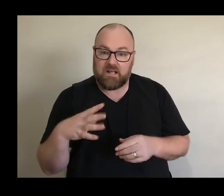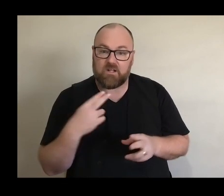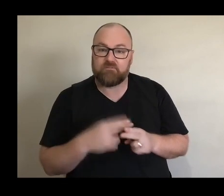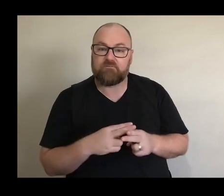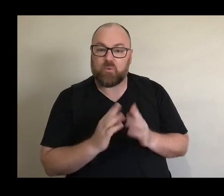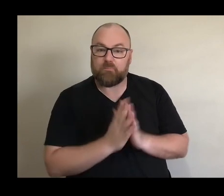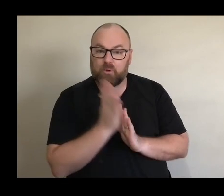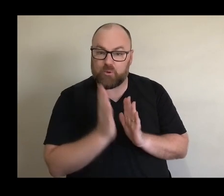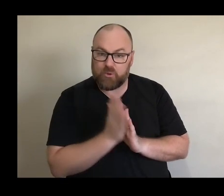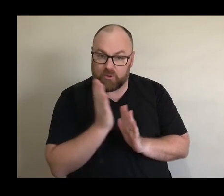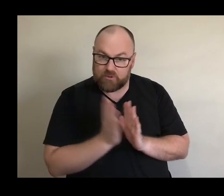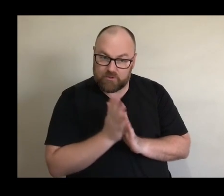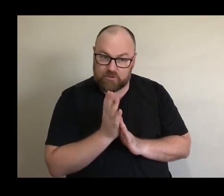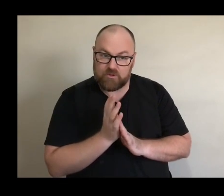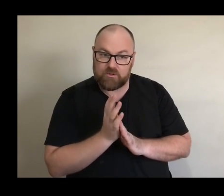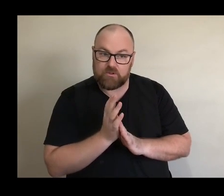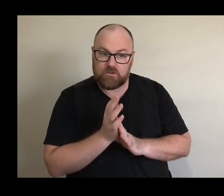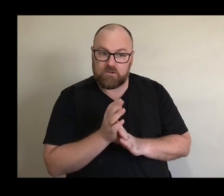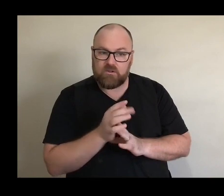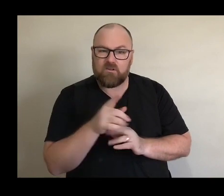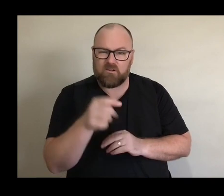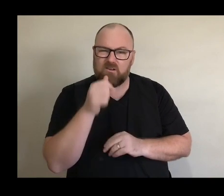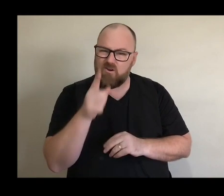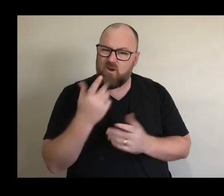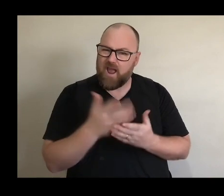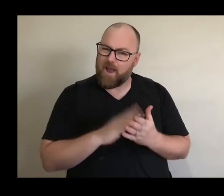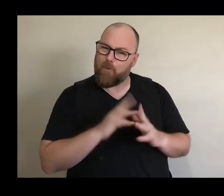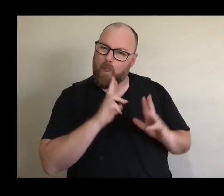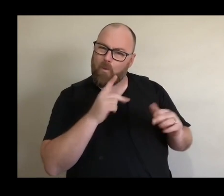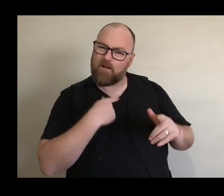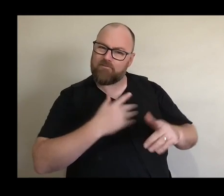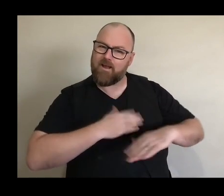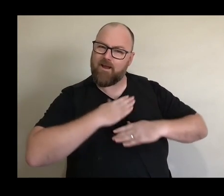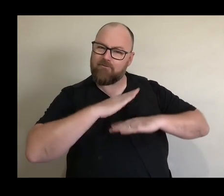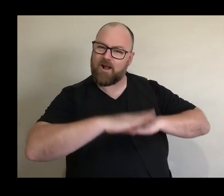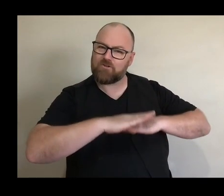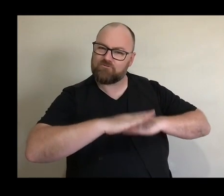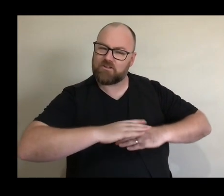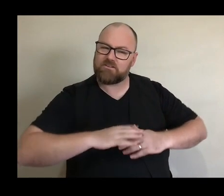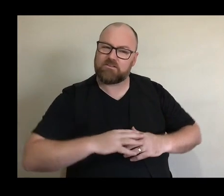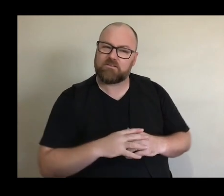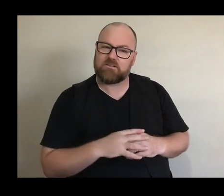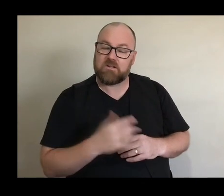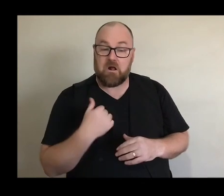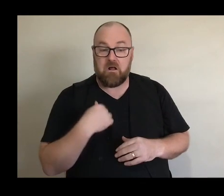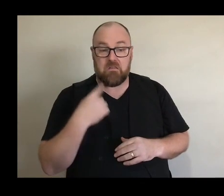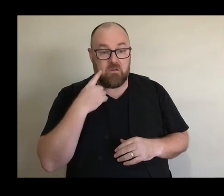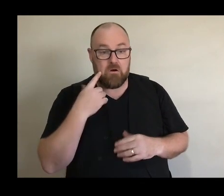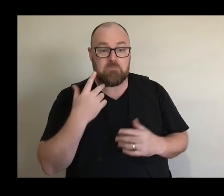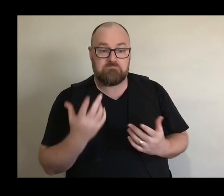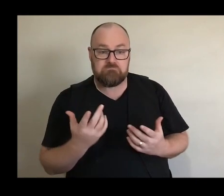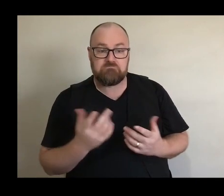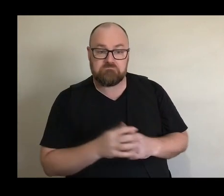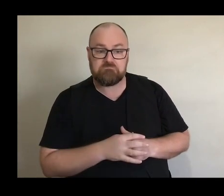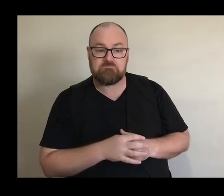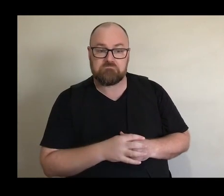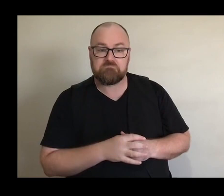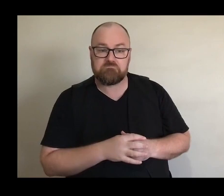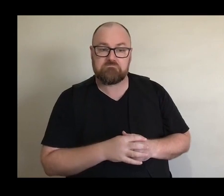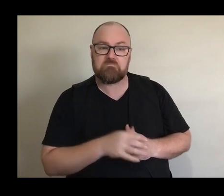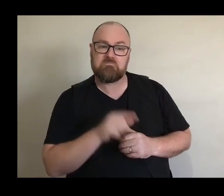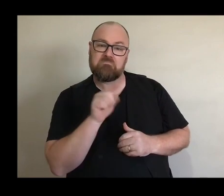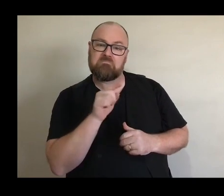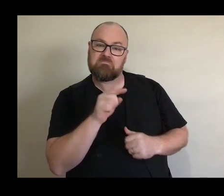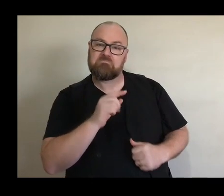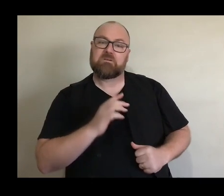country safe and to keep country healthy. We thought that, or I thought that it was an interesting